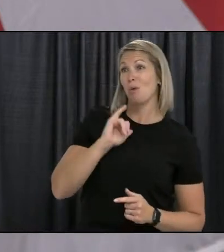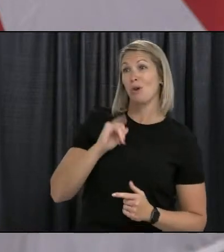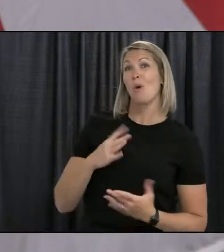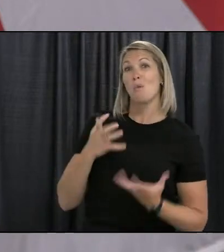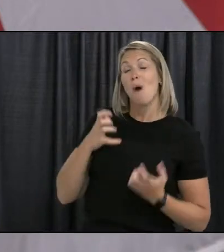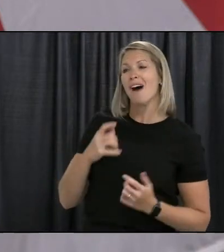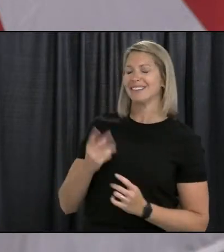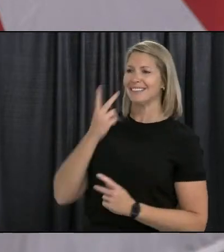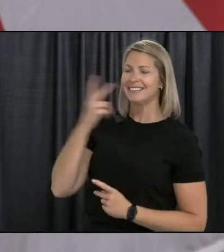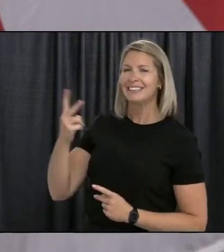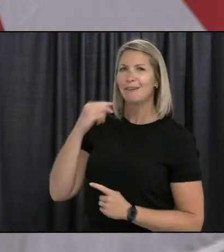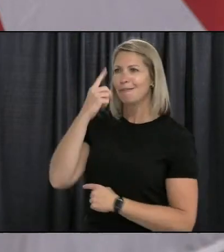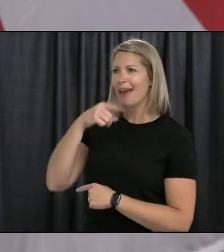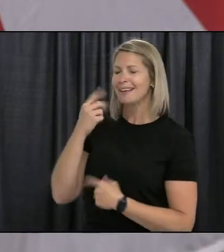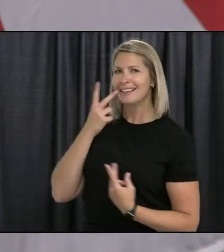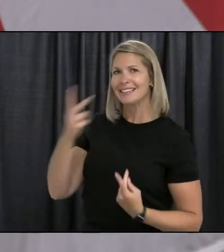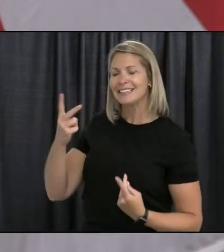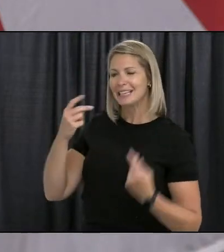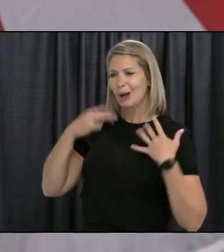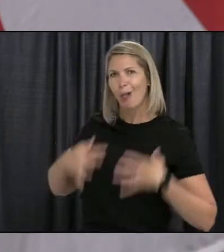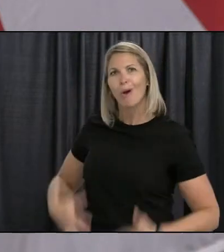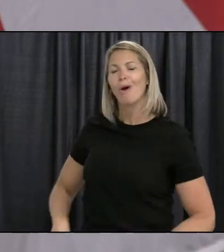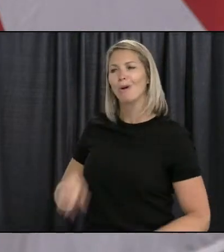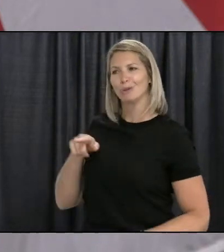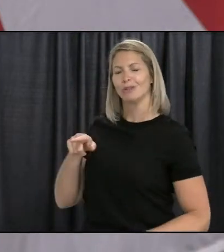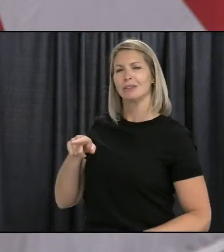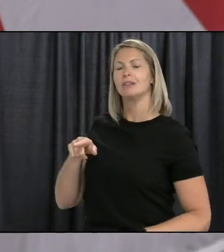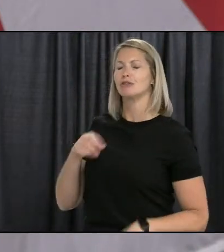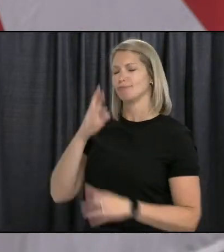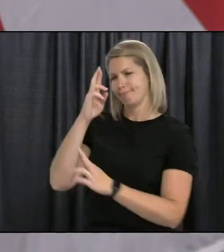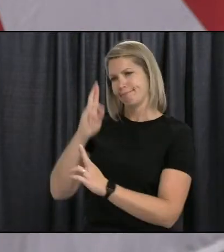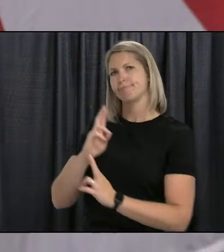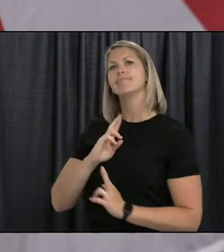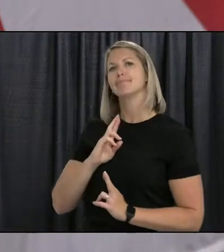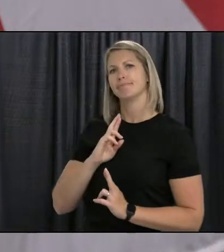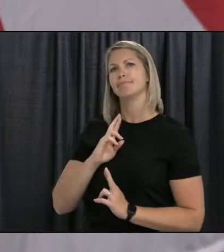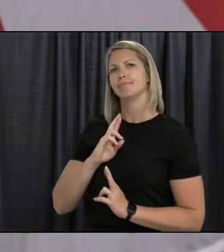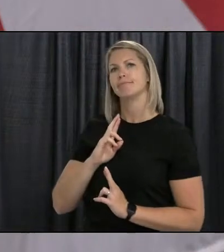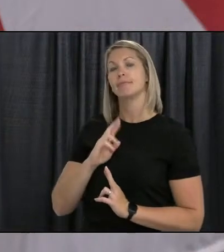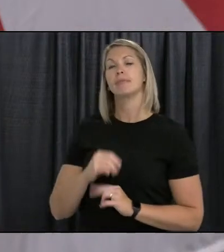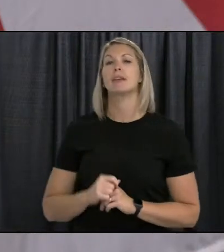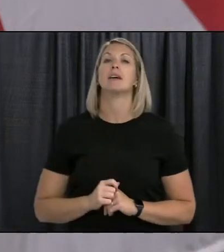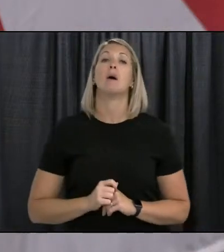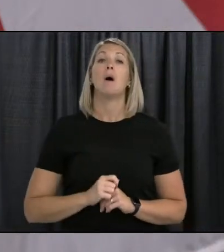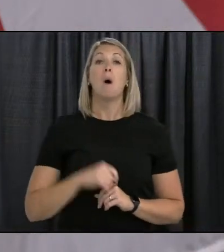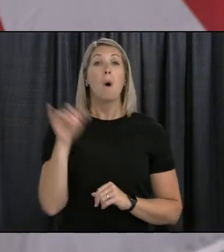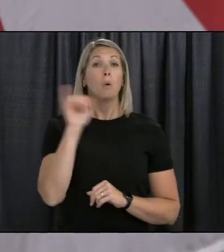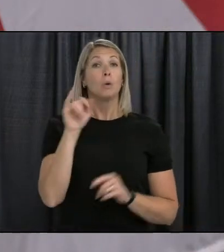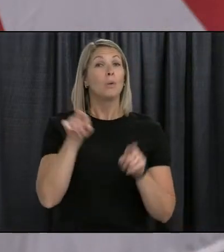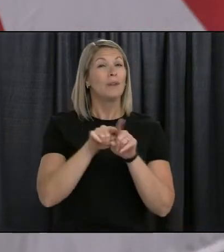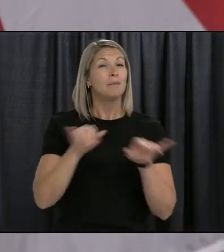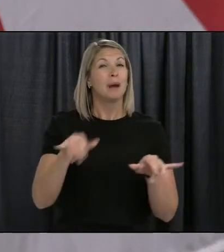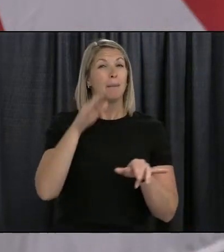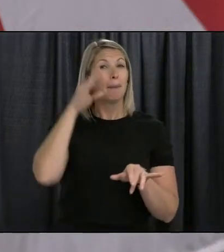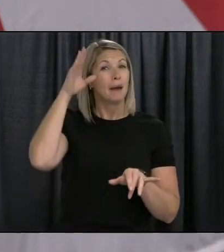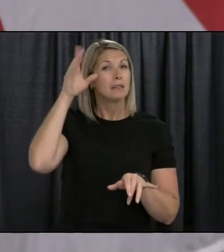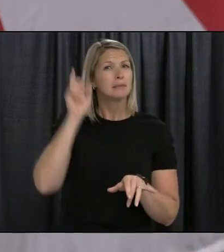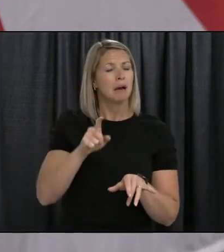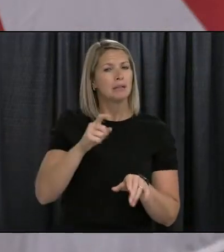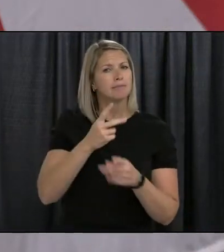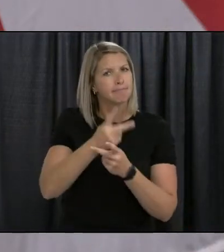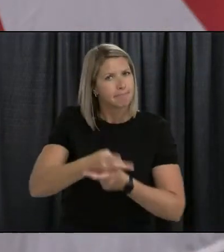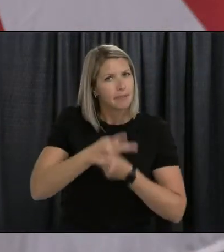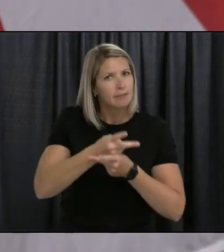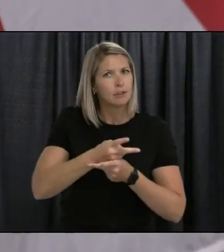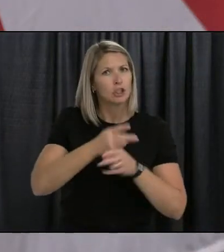Parents or guardians should consider going trick-or-treating with their children for safety reasons, as well as to ensure physical distancing is maintained. And